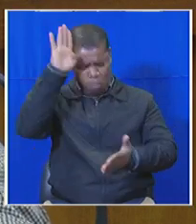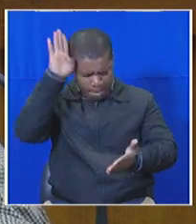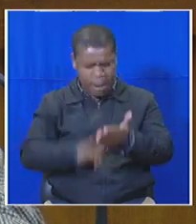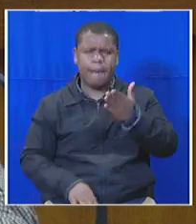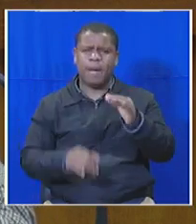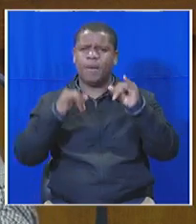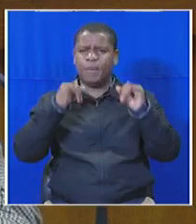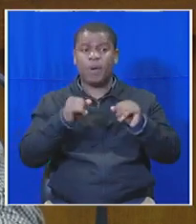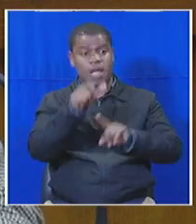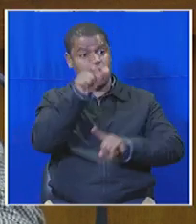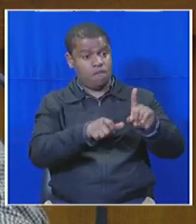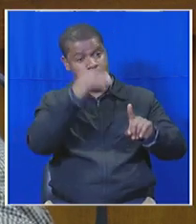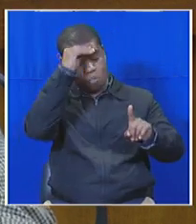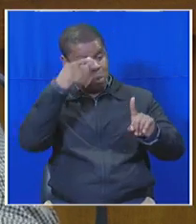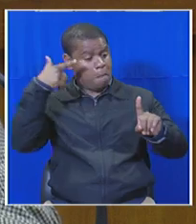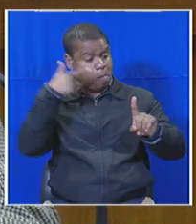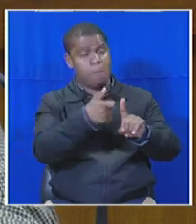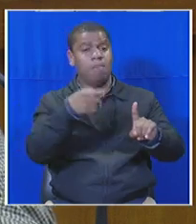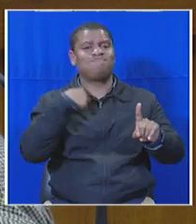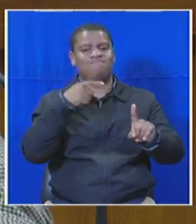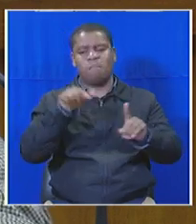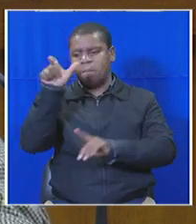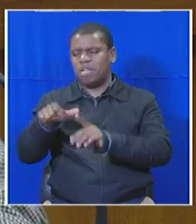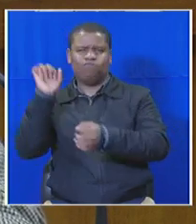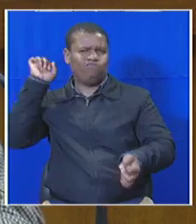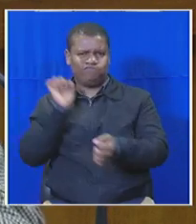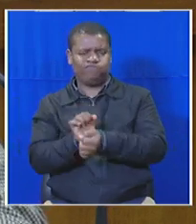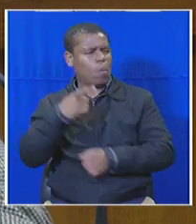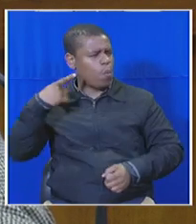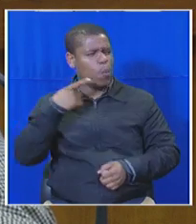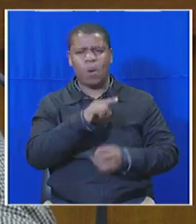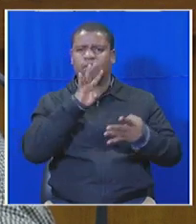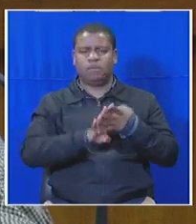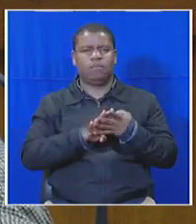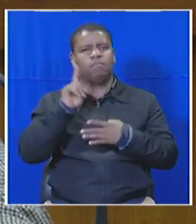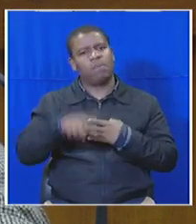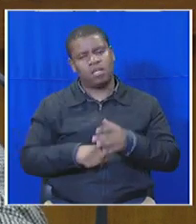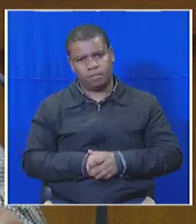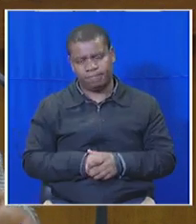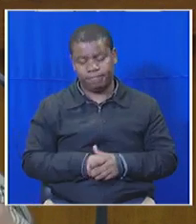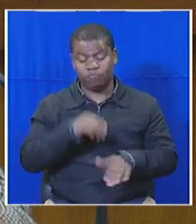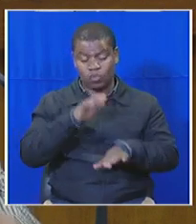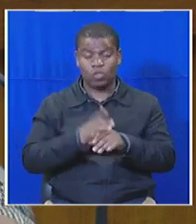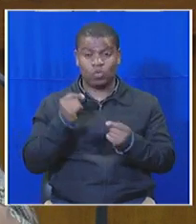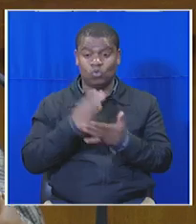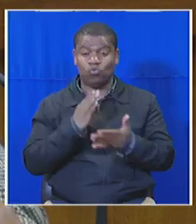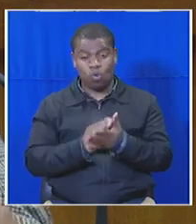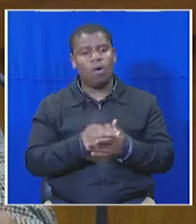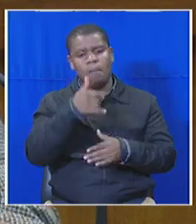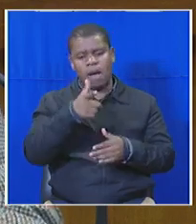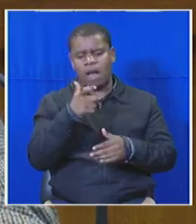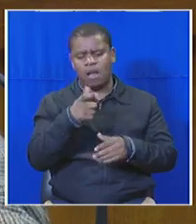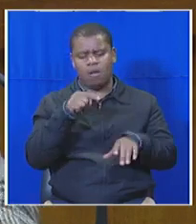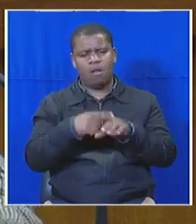found guilty of crime against police officers, as well, an all-out campaign to rid this country of illegal